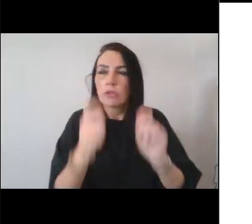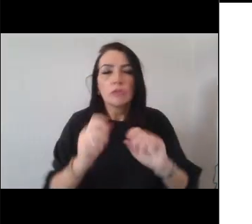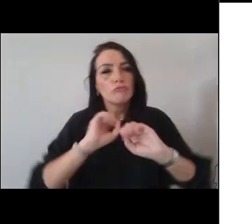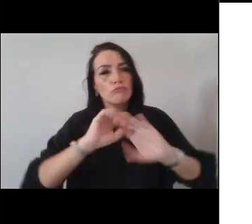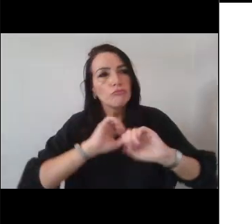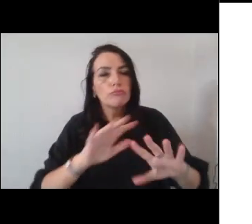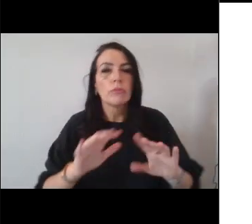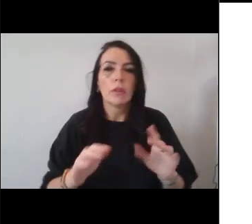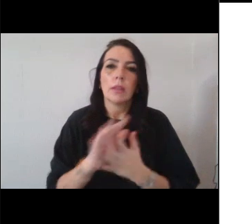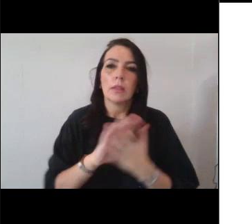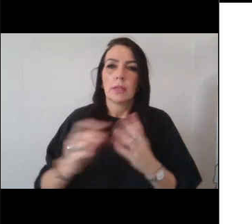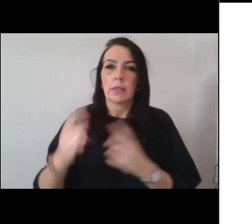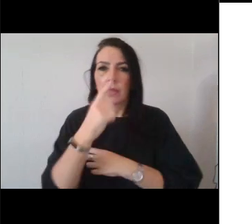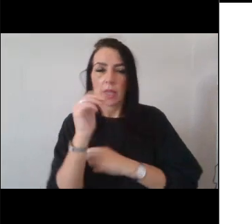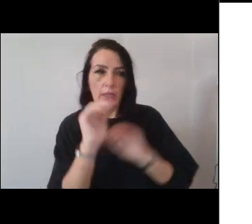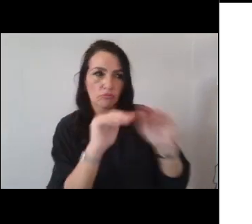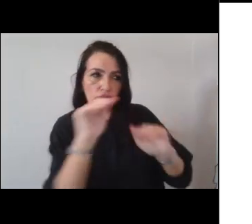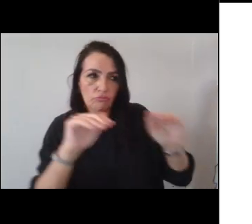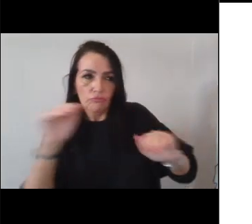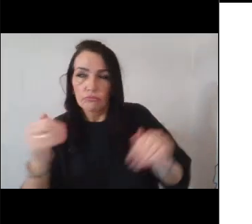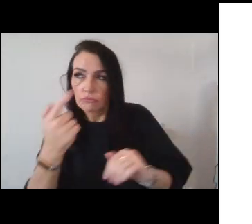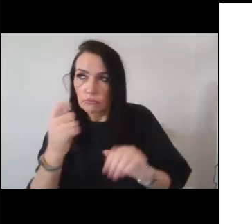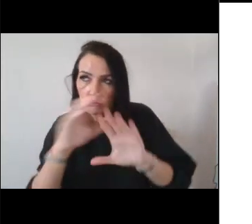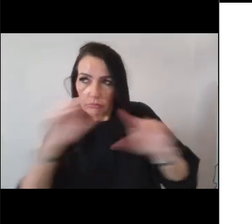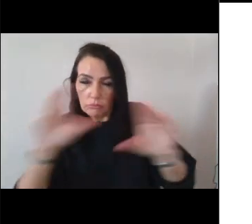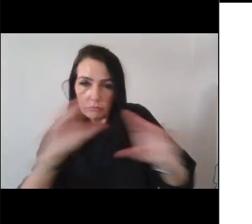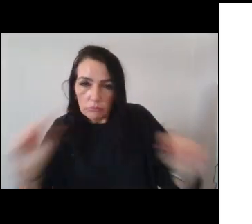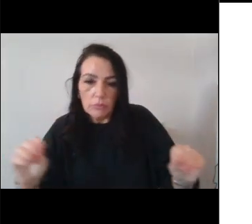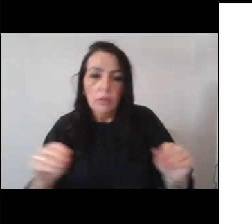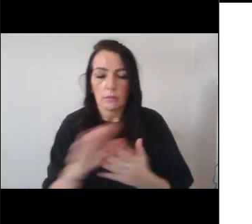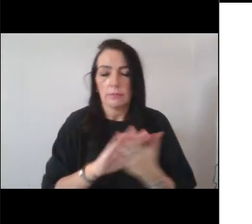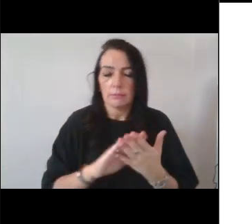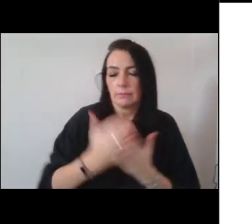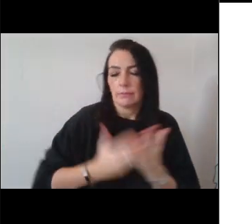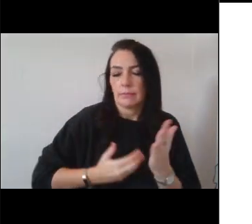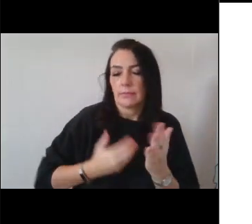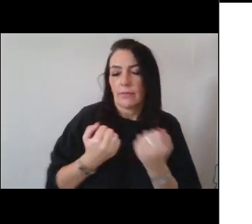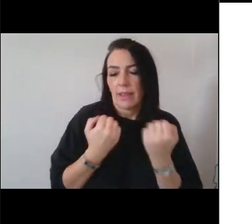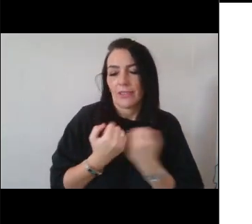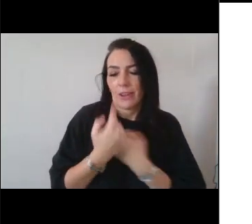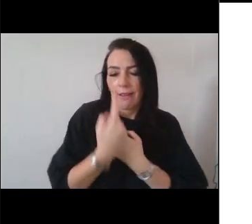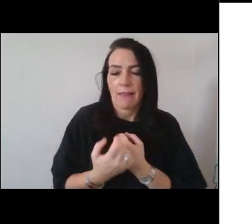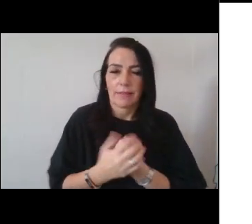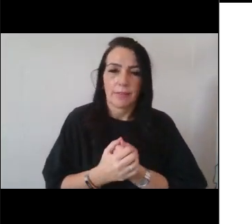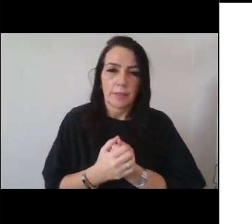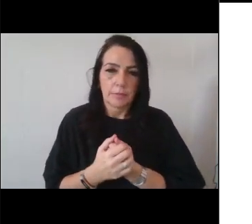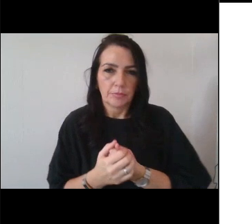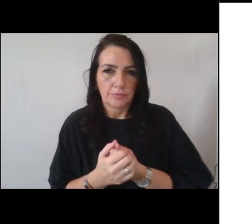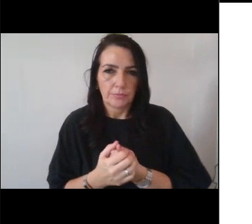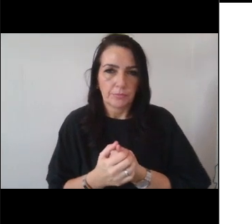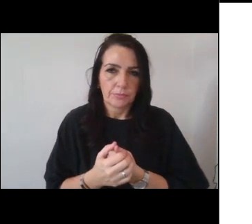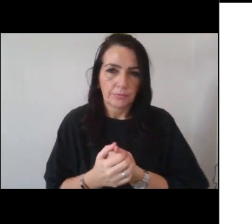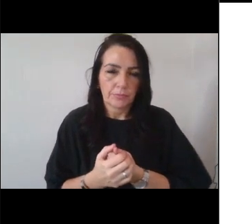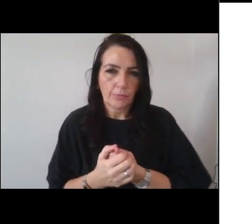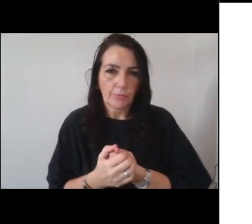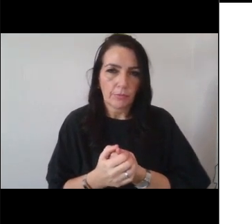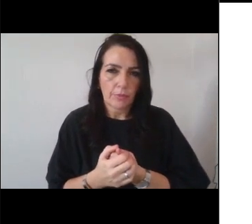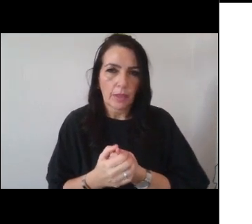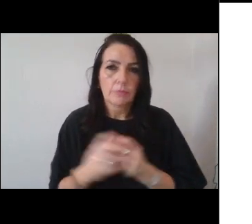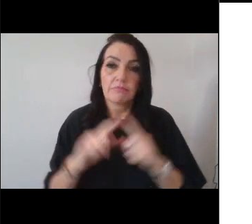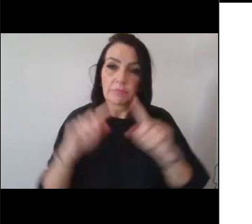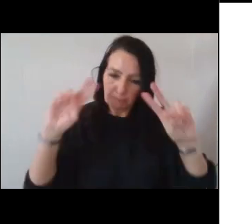they can escalate those ideas to hopefully take those good energy saving suggestions and convert them into action that reduces